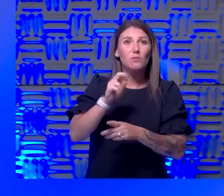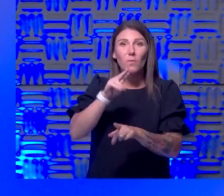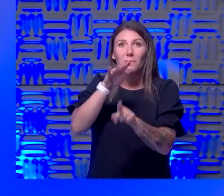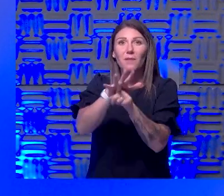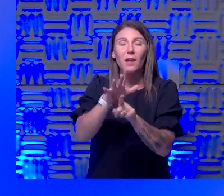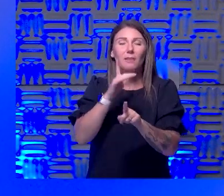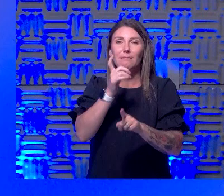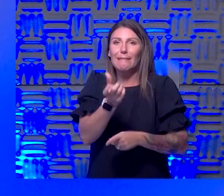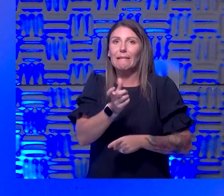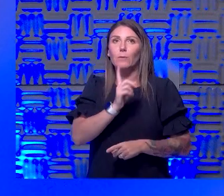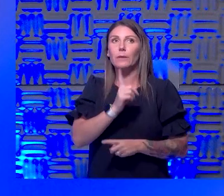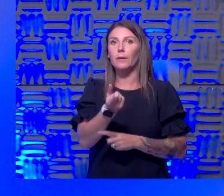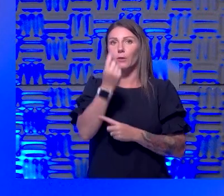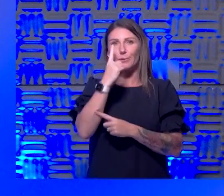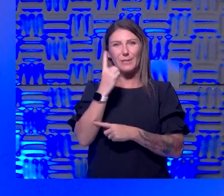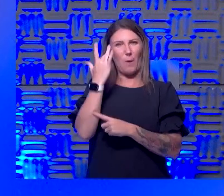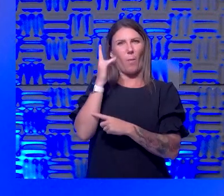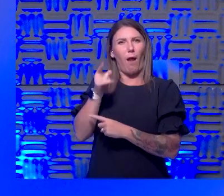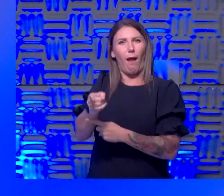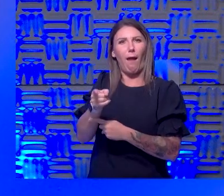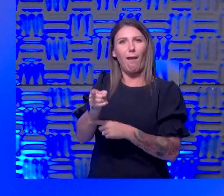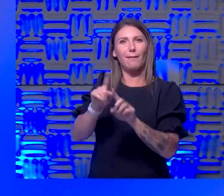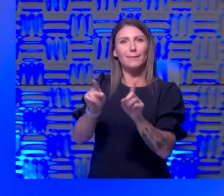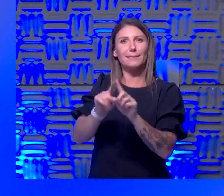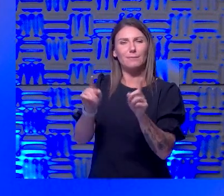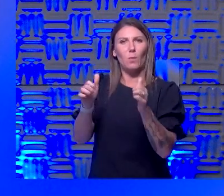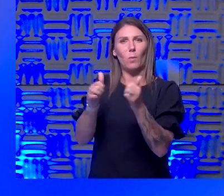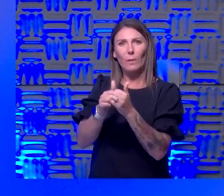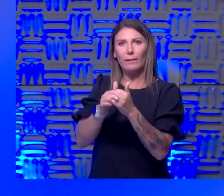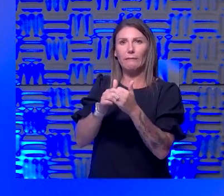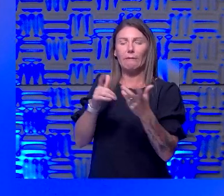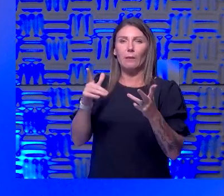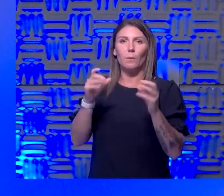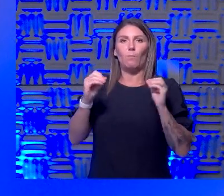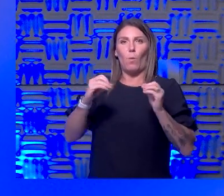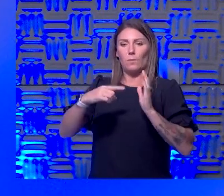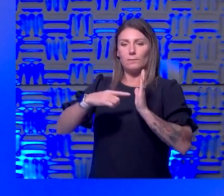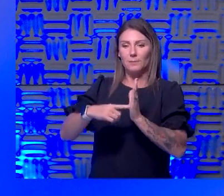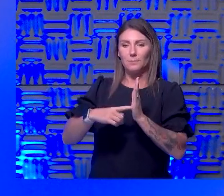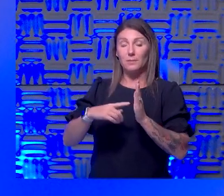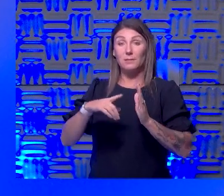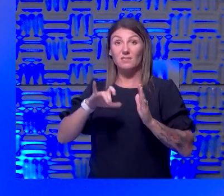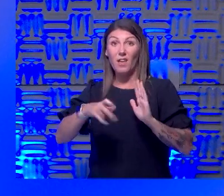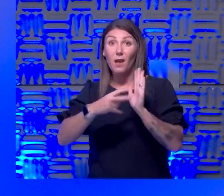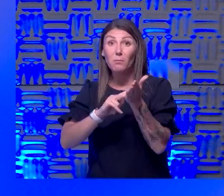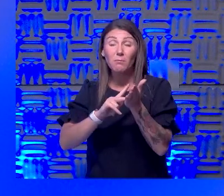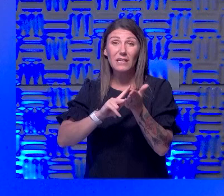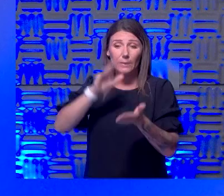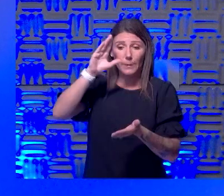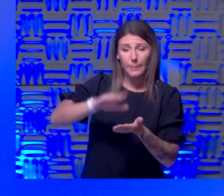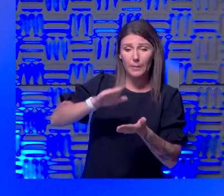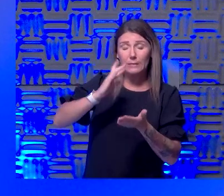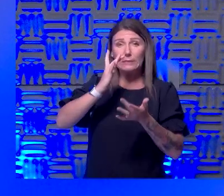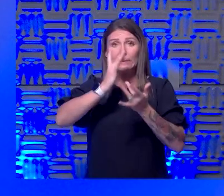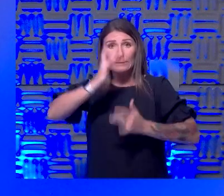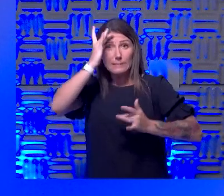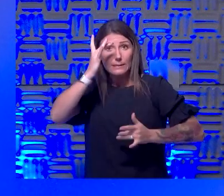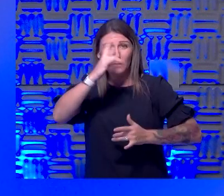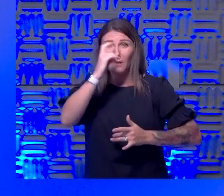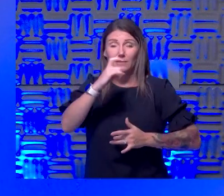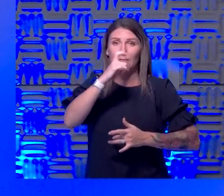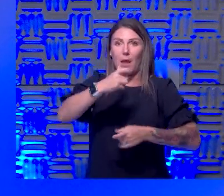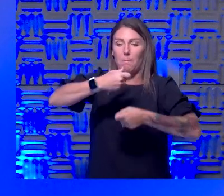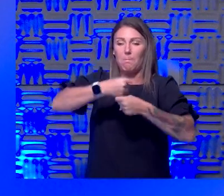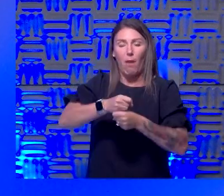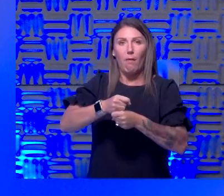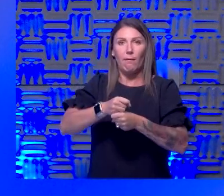understand exactly, why that would be. It's hard to make sense. Do you have decreased disease because you aren't making the antibody,